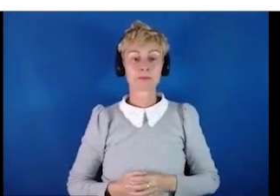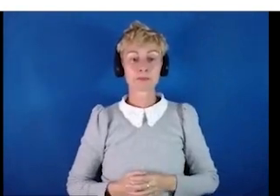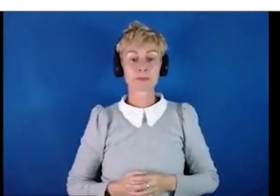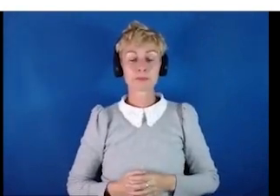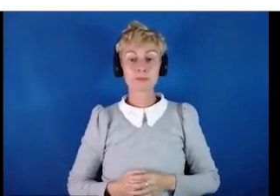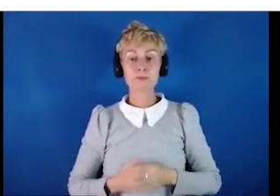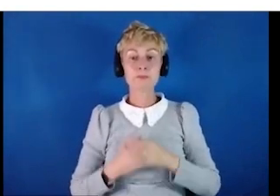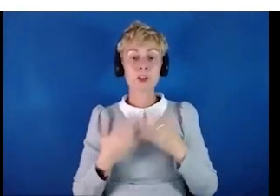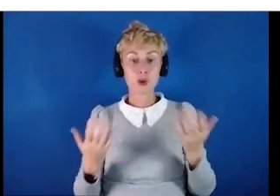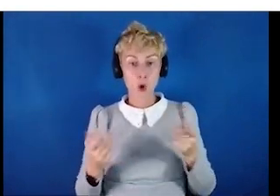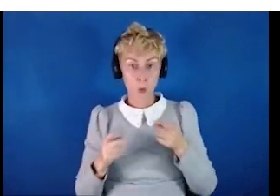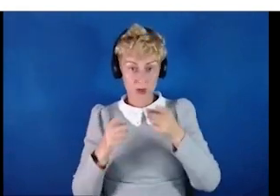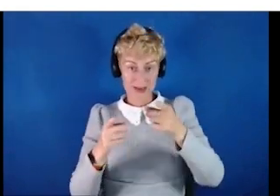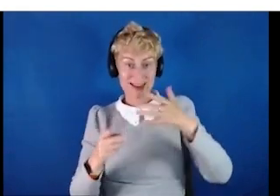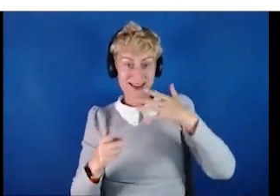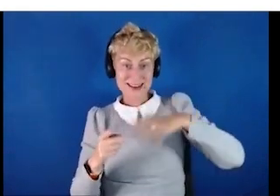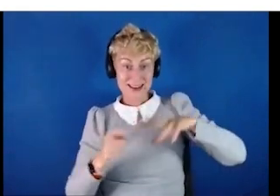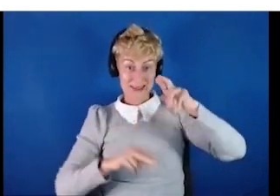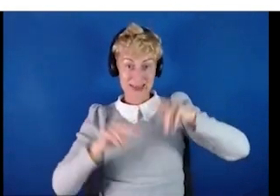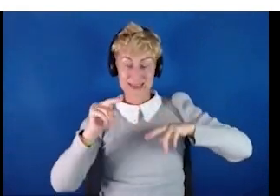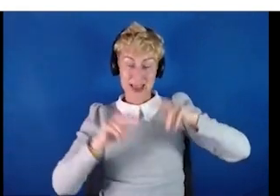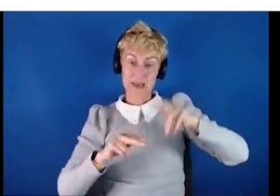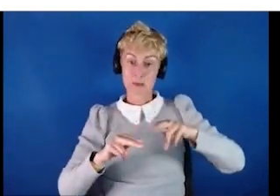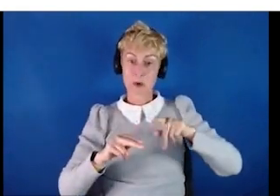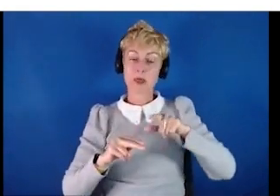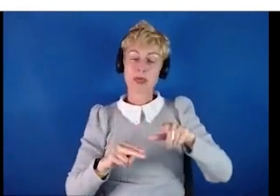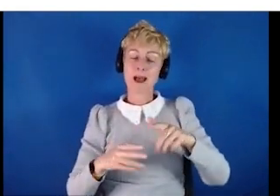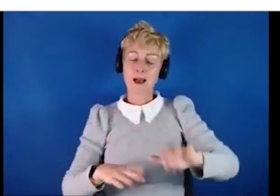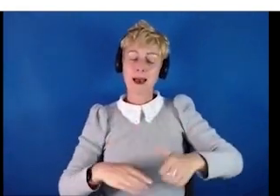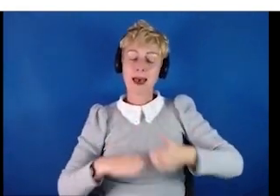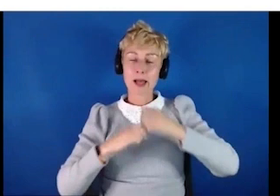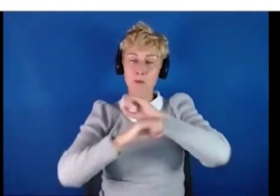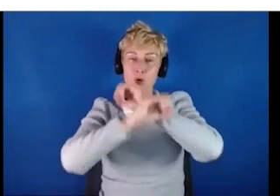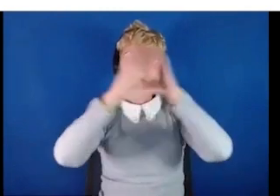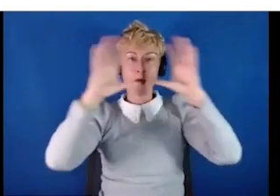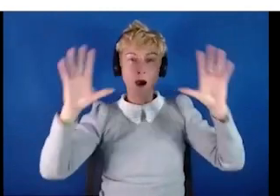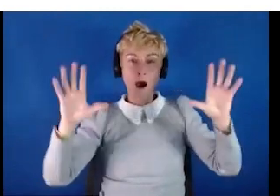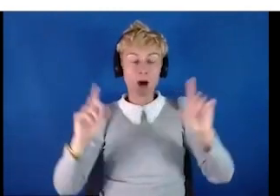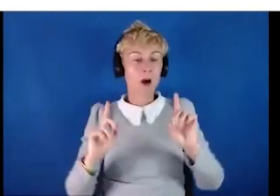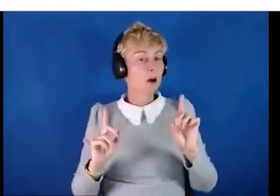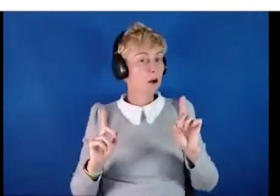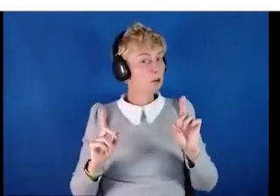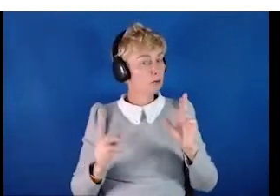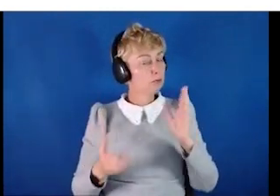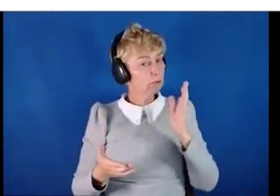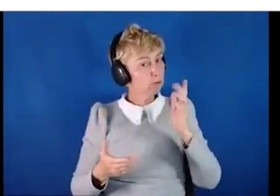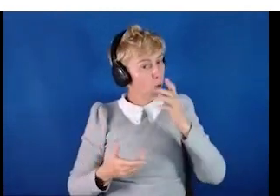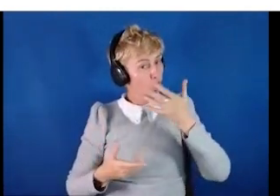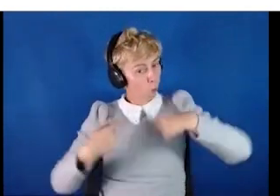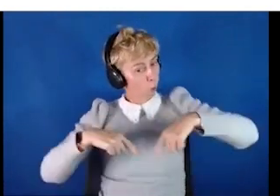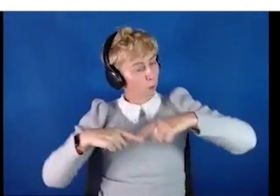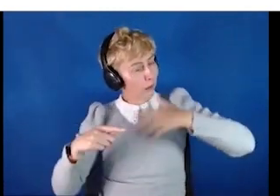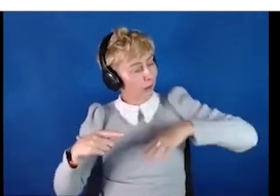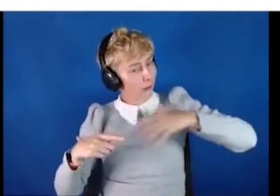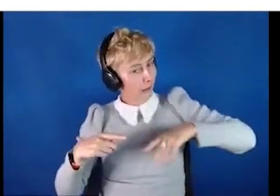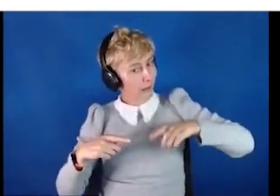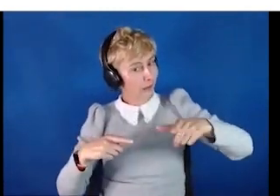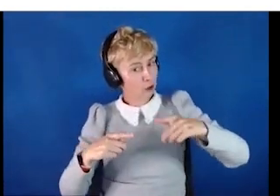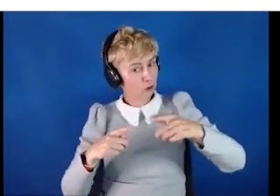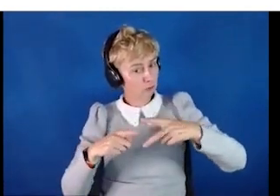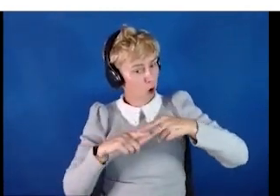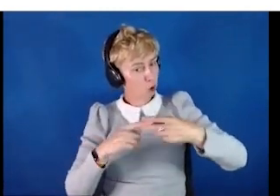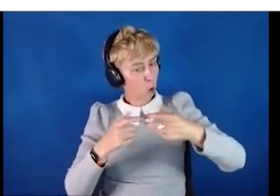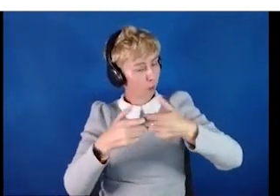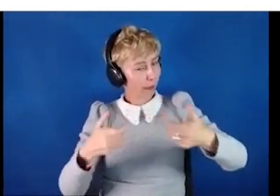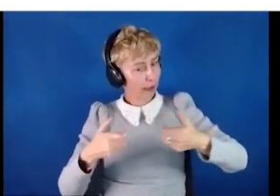So this needs assessment helped us establish the appetite for a virtual research methods toolkit to start with, the content that